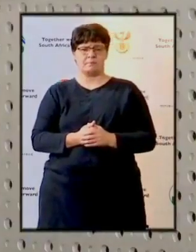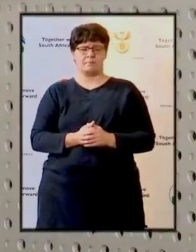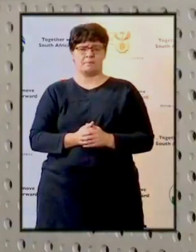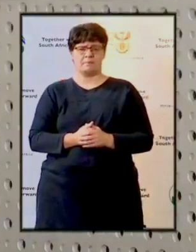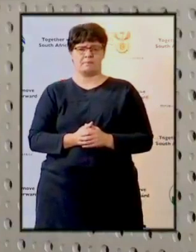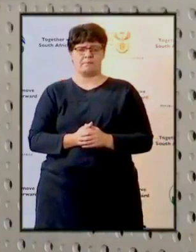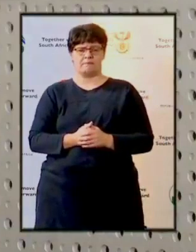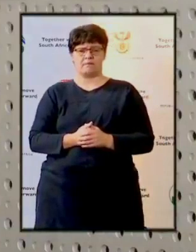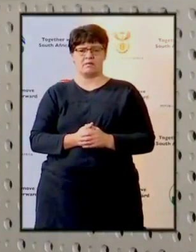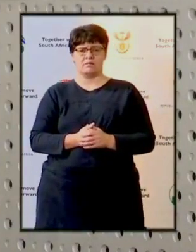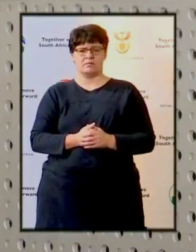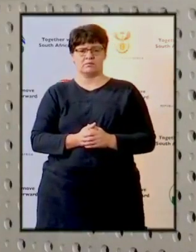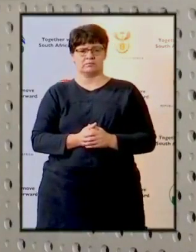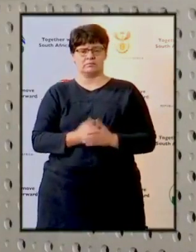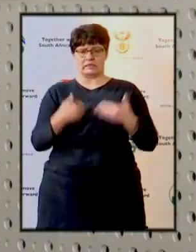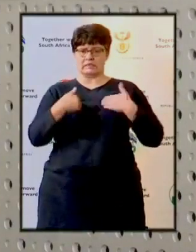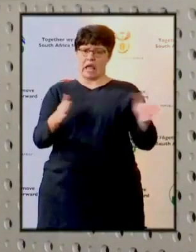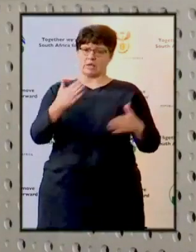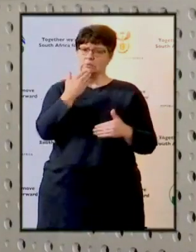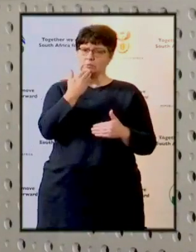Who would like to start?